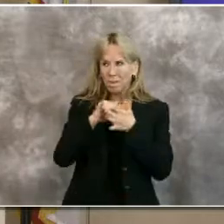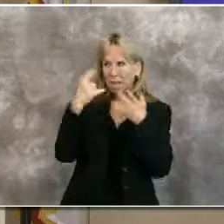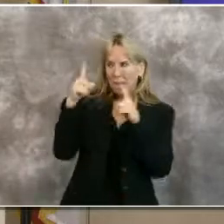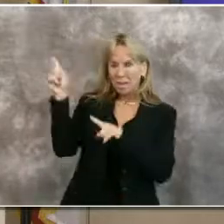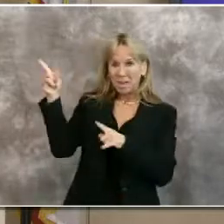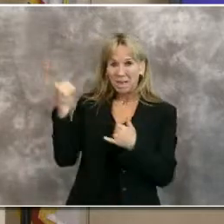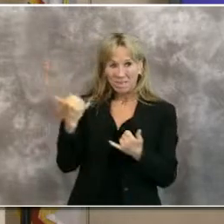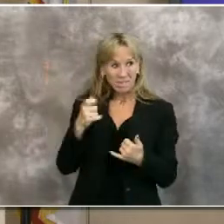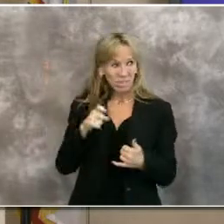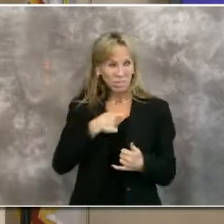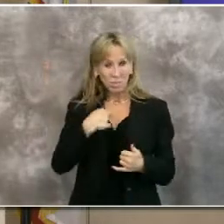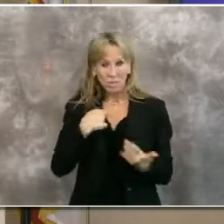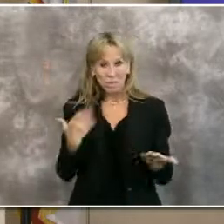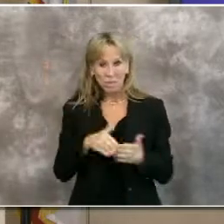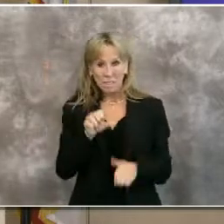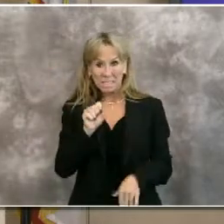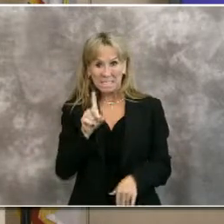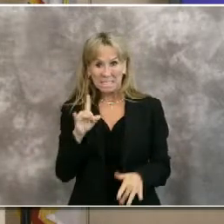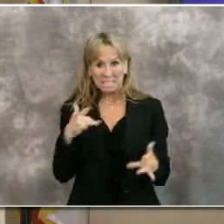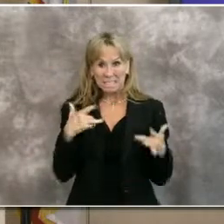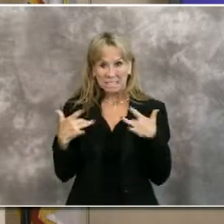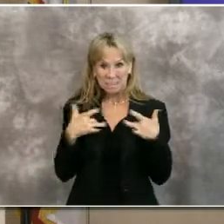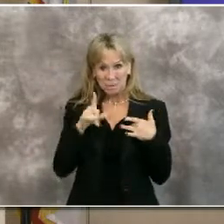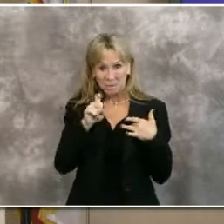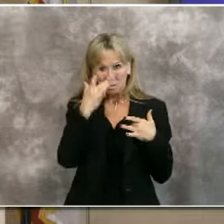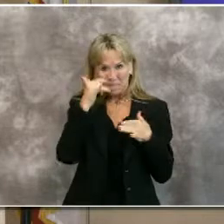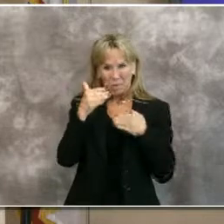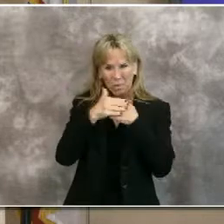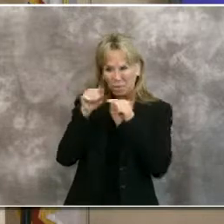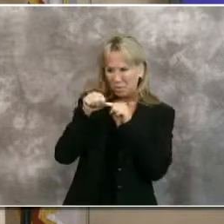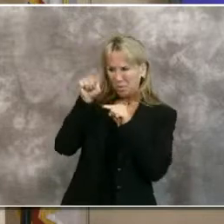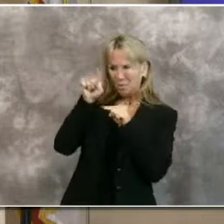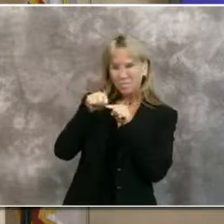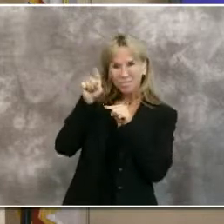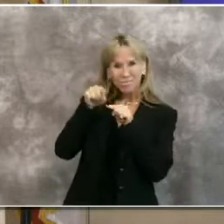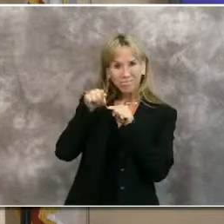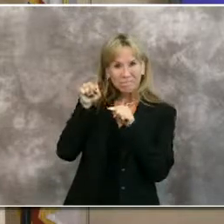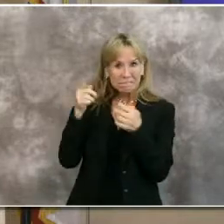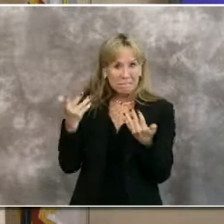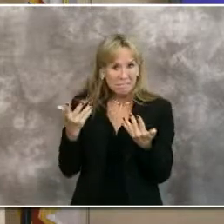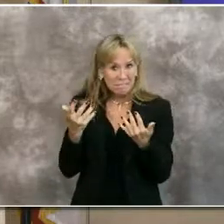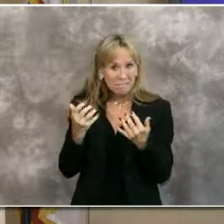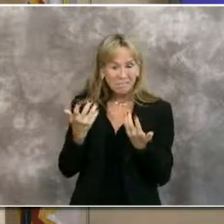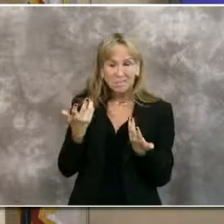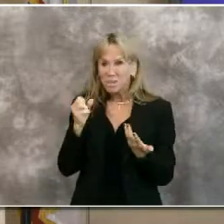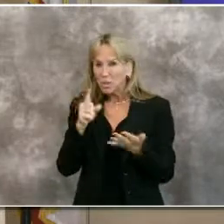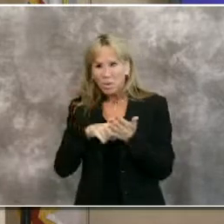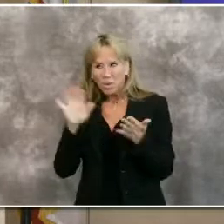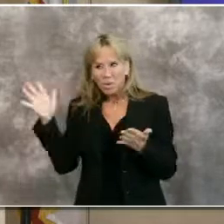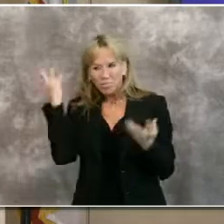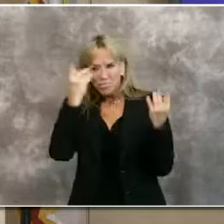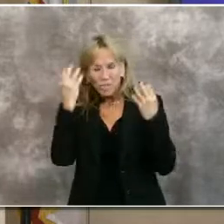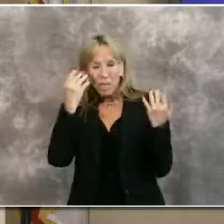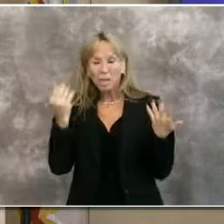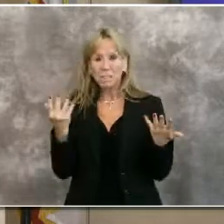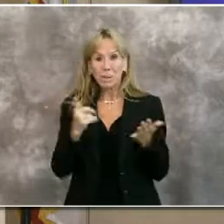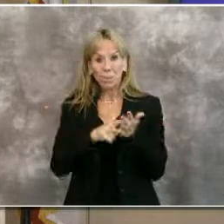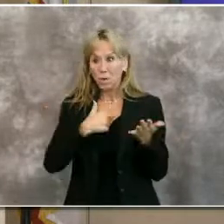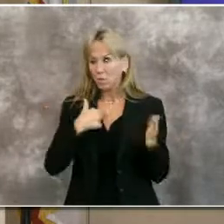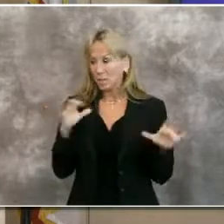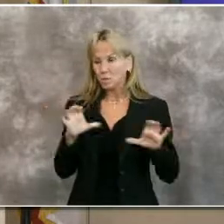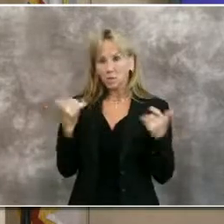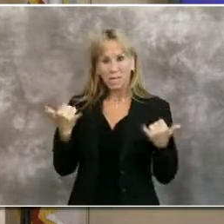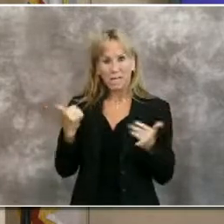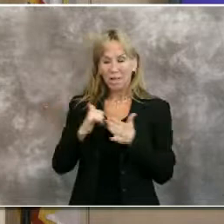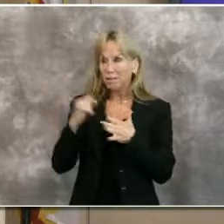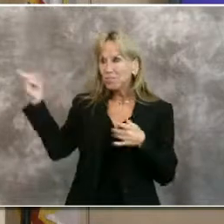a level of concern for us down here, since we're just a short drive away? And what is your reaction to it, and what, if anything, are we doing about